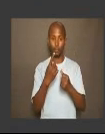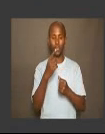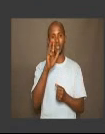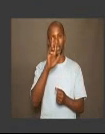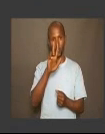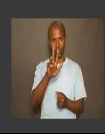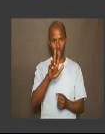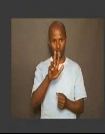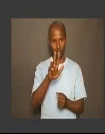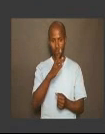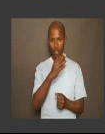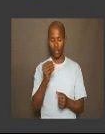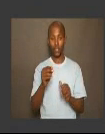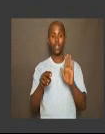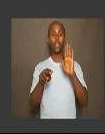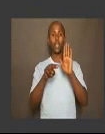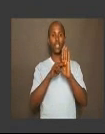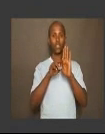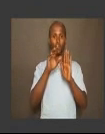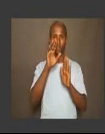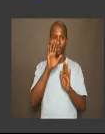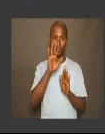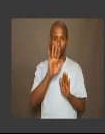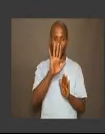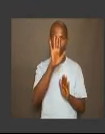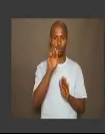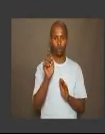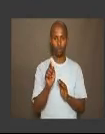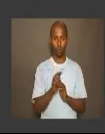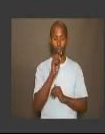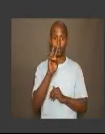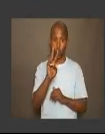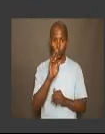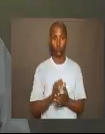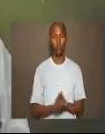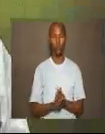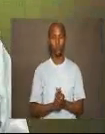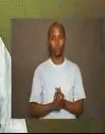3 and negative 5 over 2.